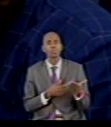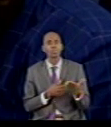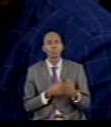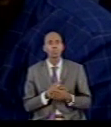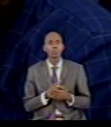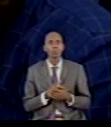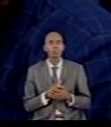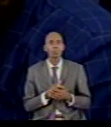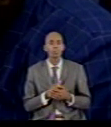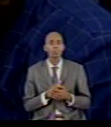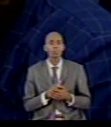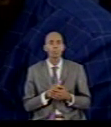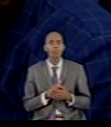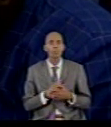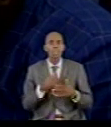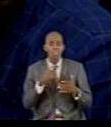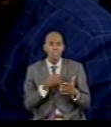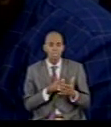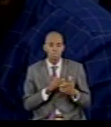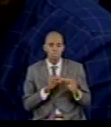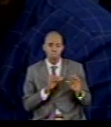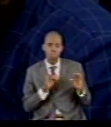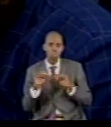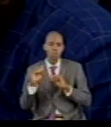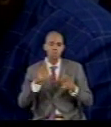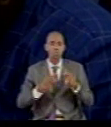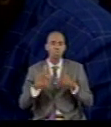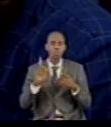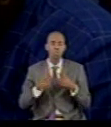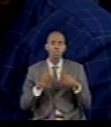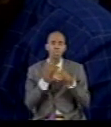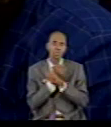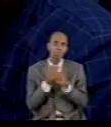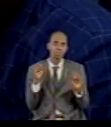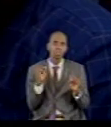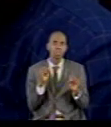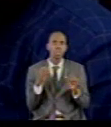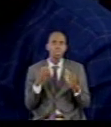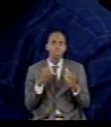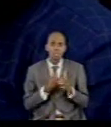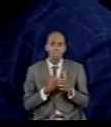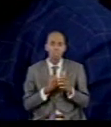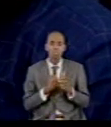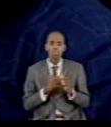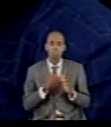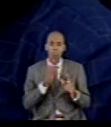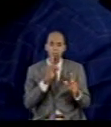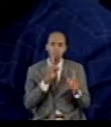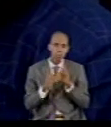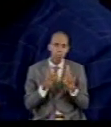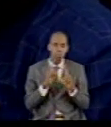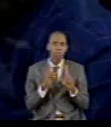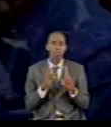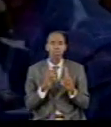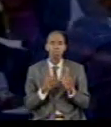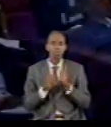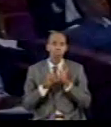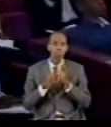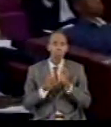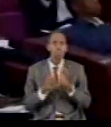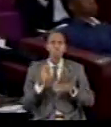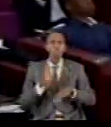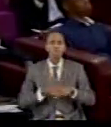It leads people to salvation. It emphasizes salvation.